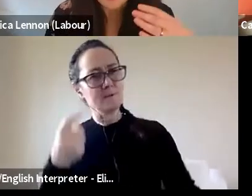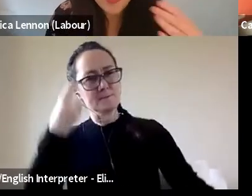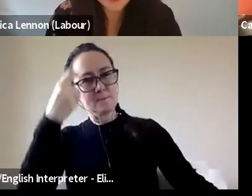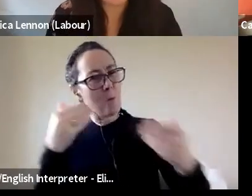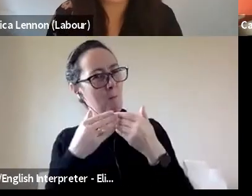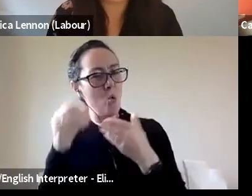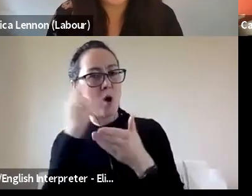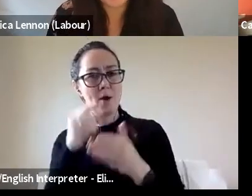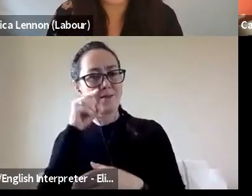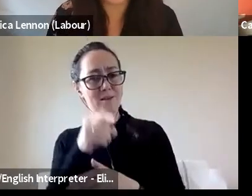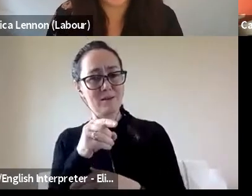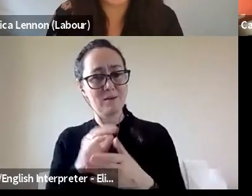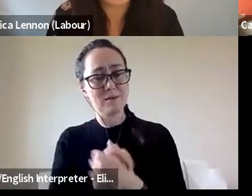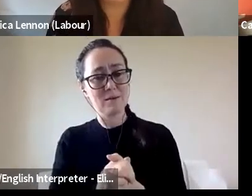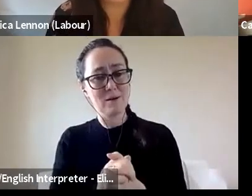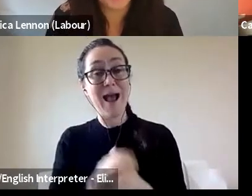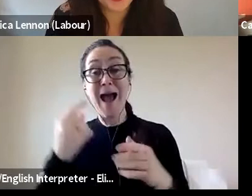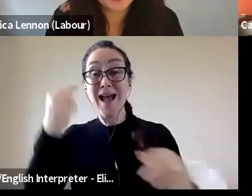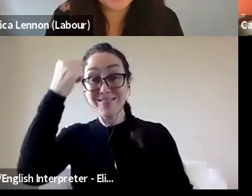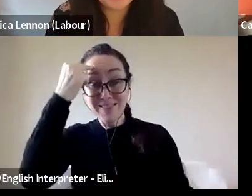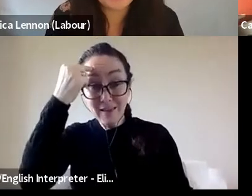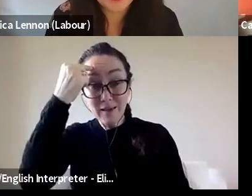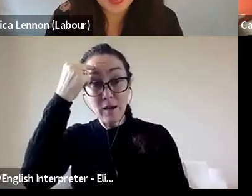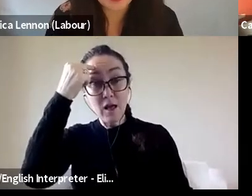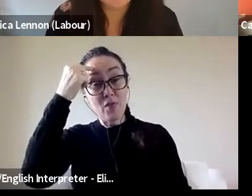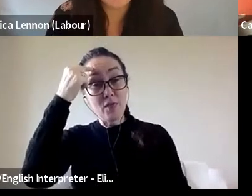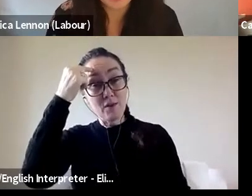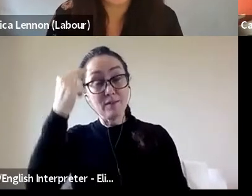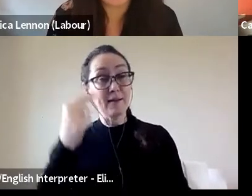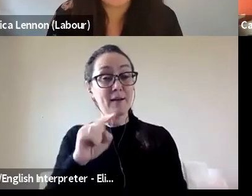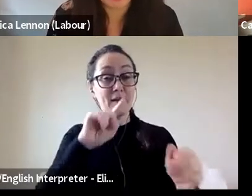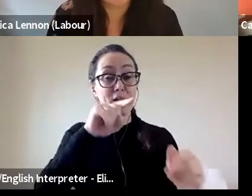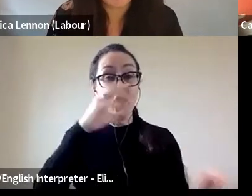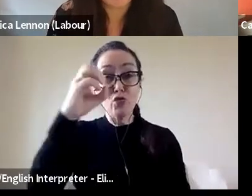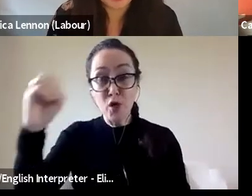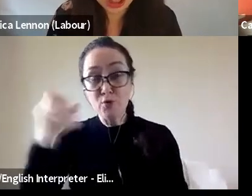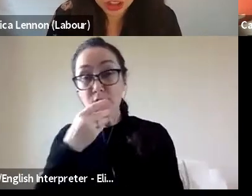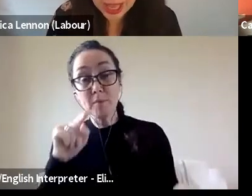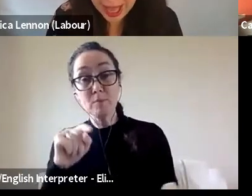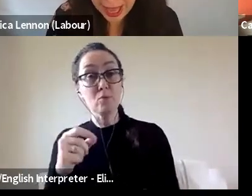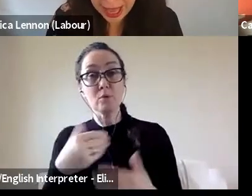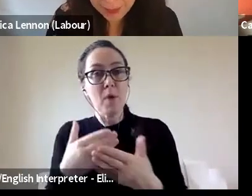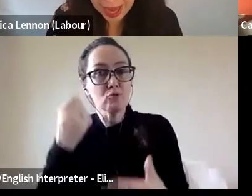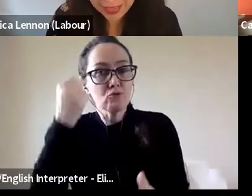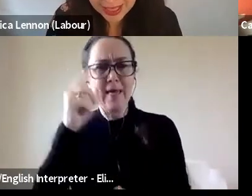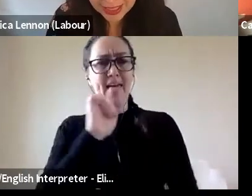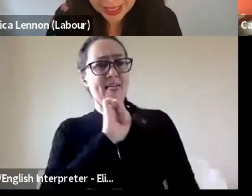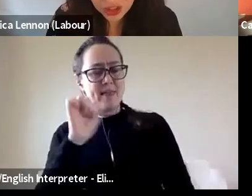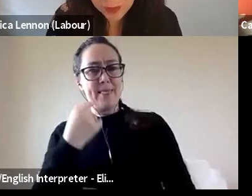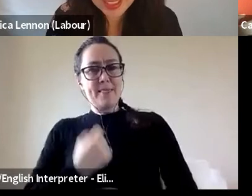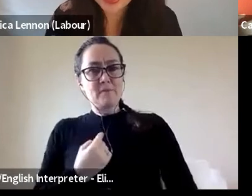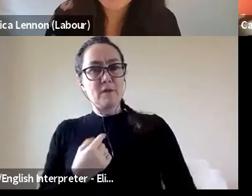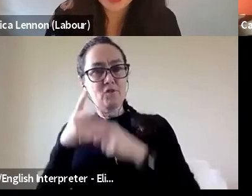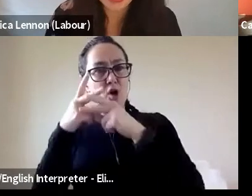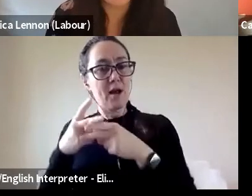there are thousands of people in Scotland who don't even know that they are carers, that they are unpaid carers. And I think the